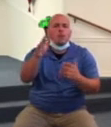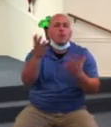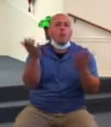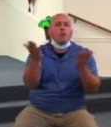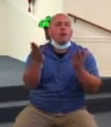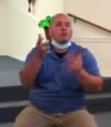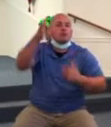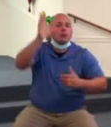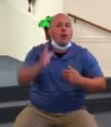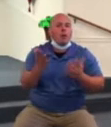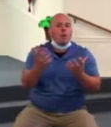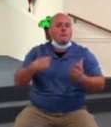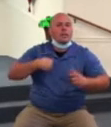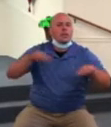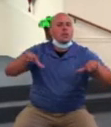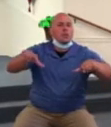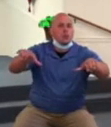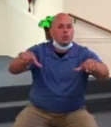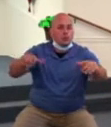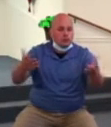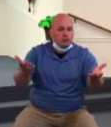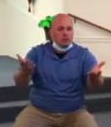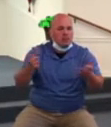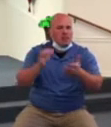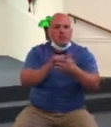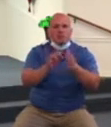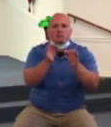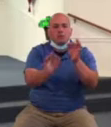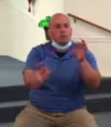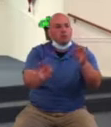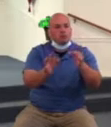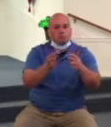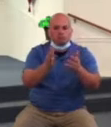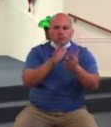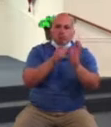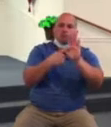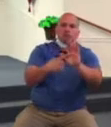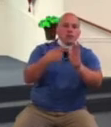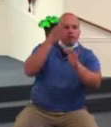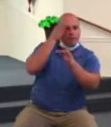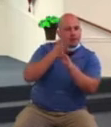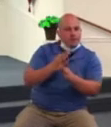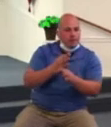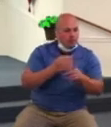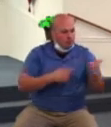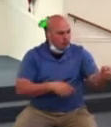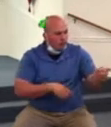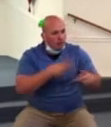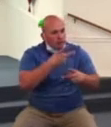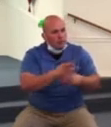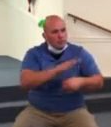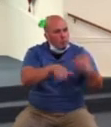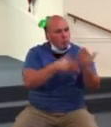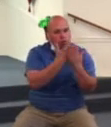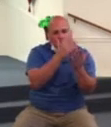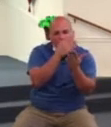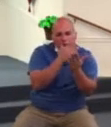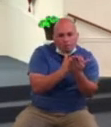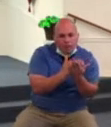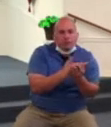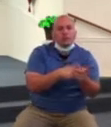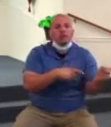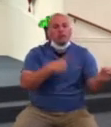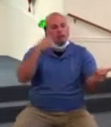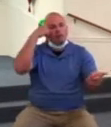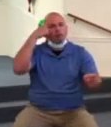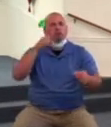And this man, from all appearances, has been faithful. He has kept God's commandments. He probably thinks he's lived out his faith very